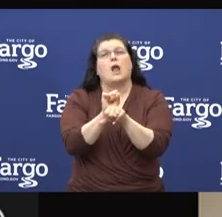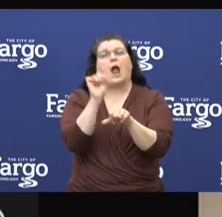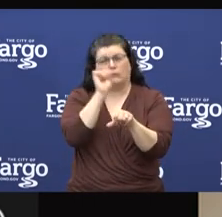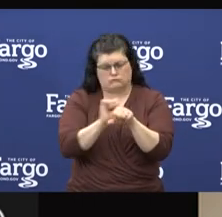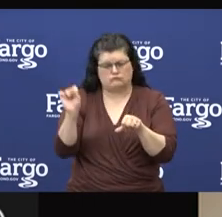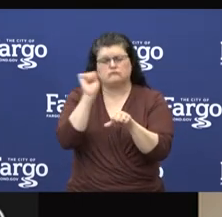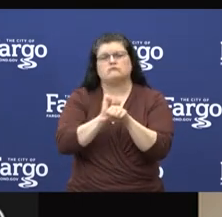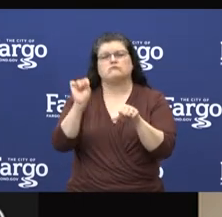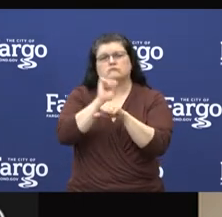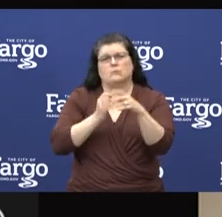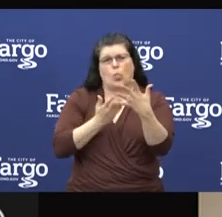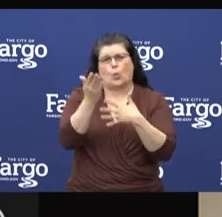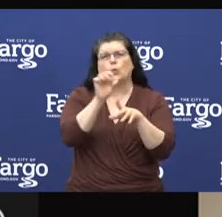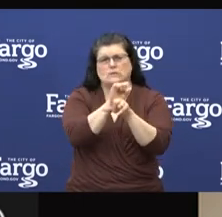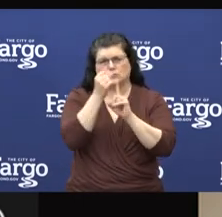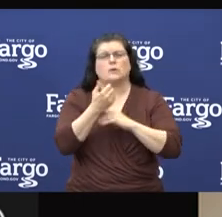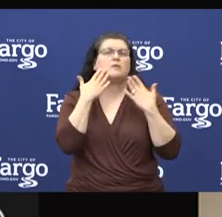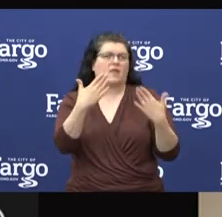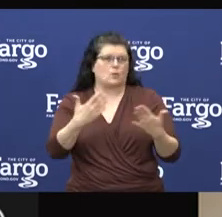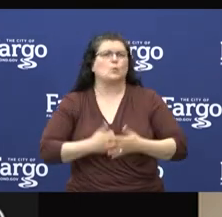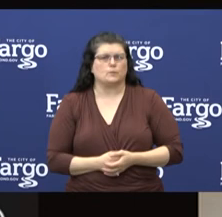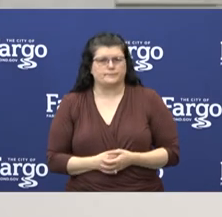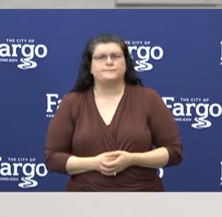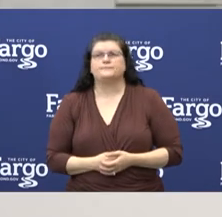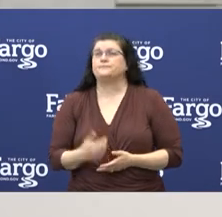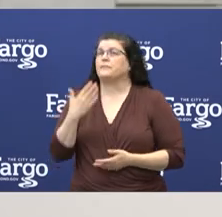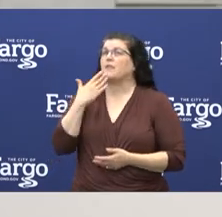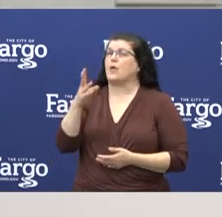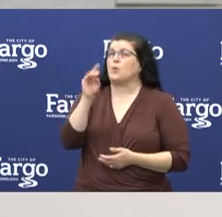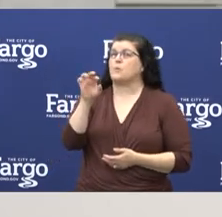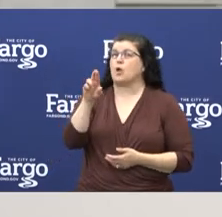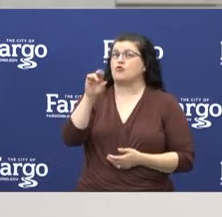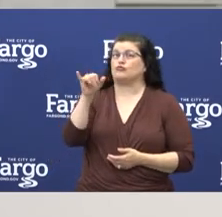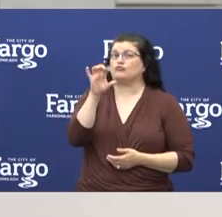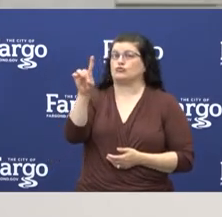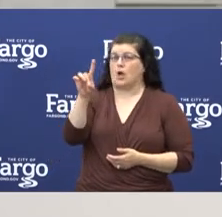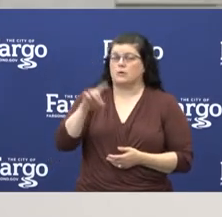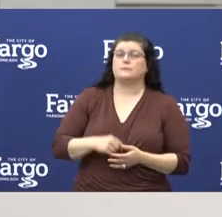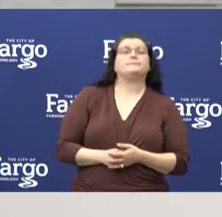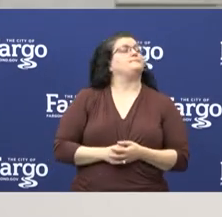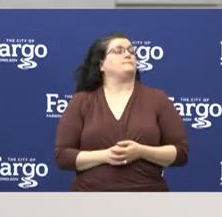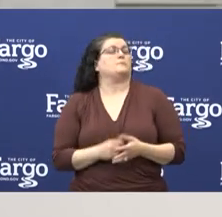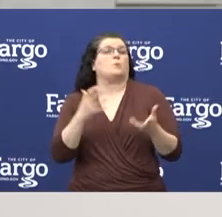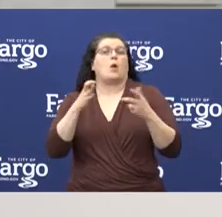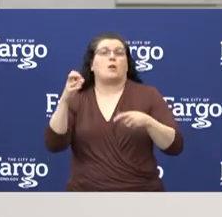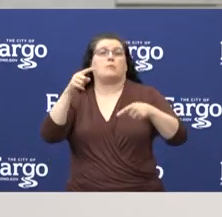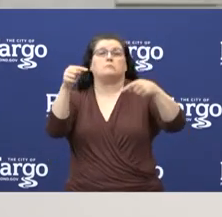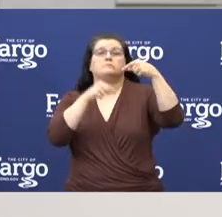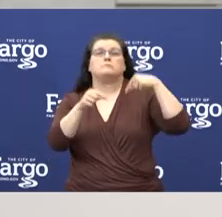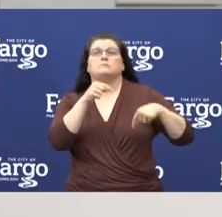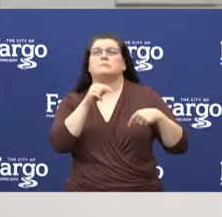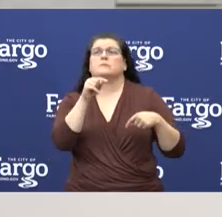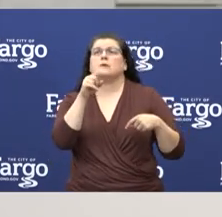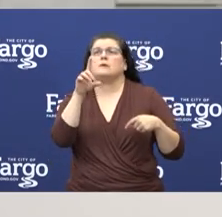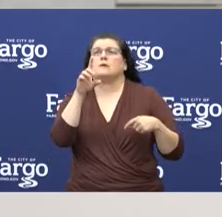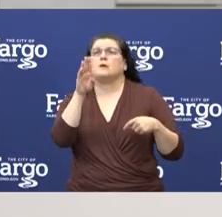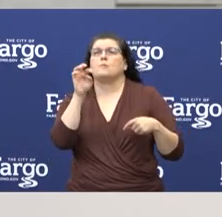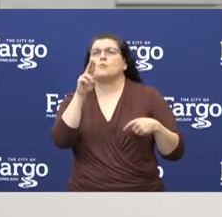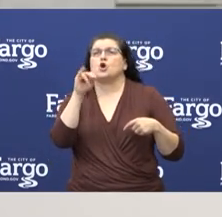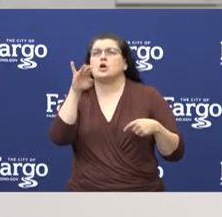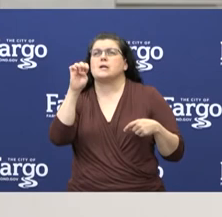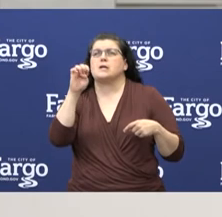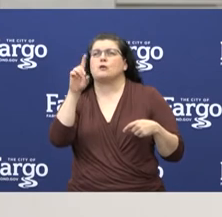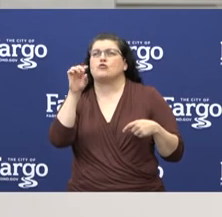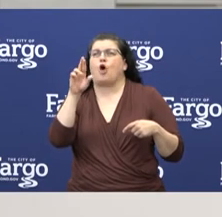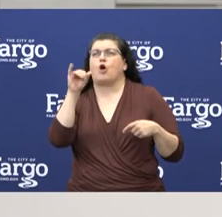this situation. Thank you. Thank you, Mayor Judd. Now we're gonna try to go back to Bernie Dardis. Mayor, are you